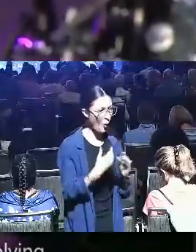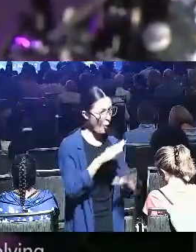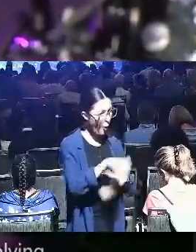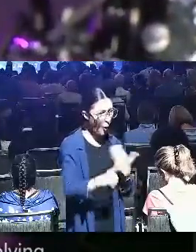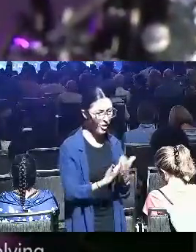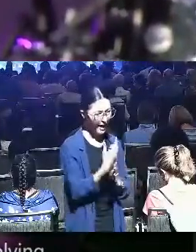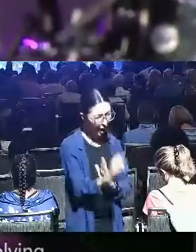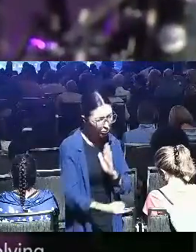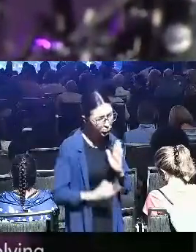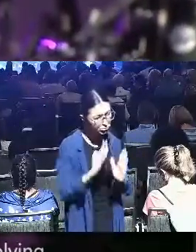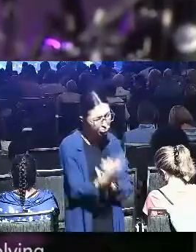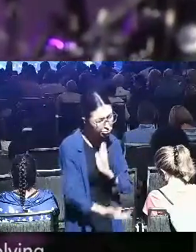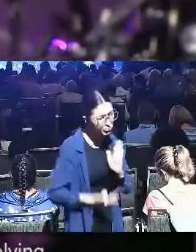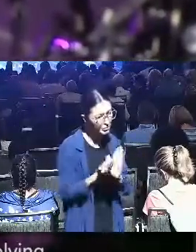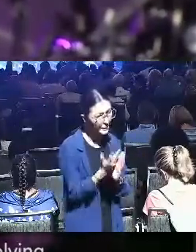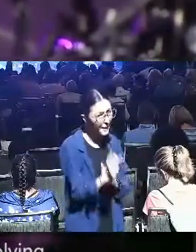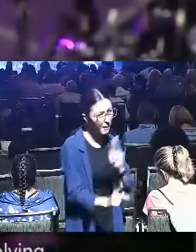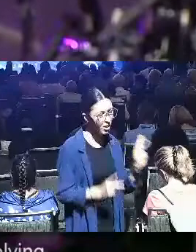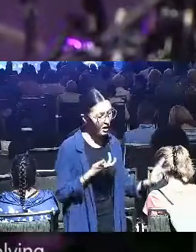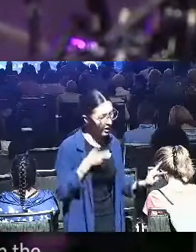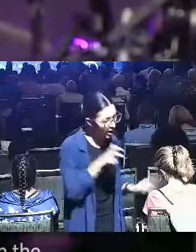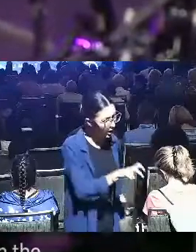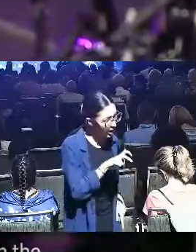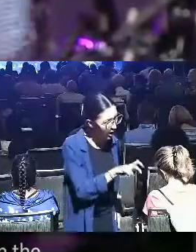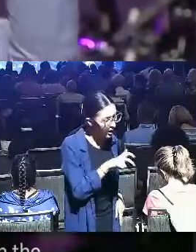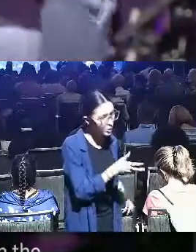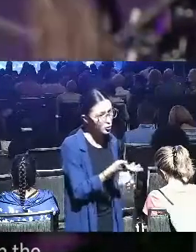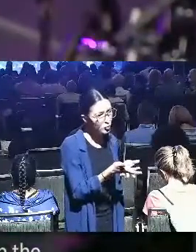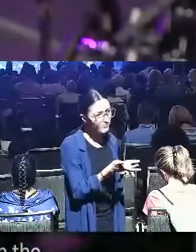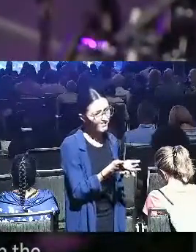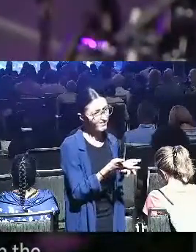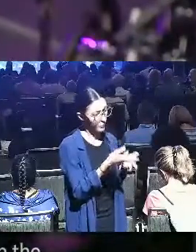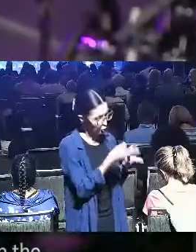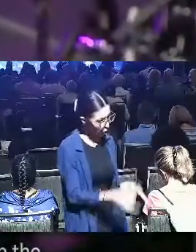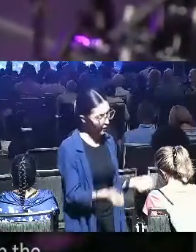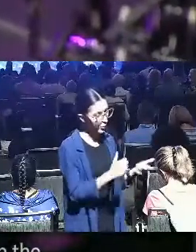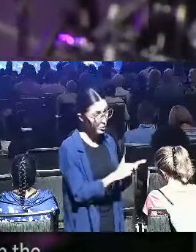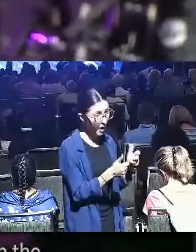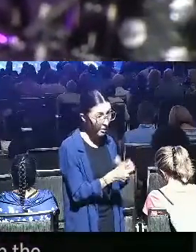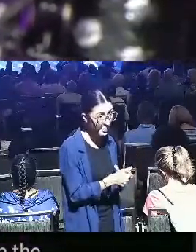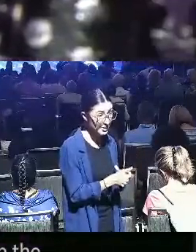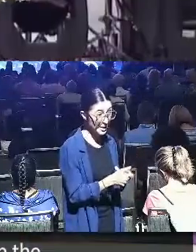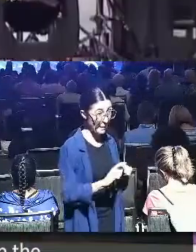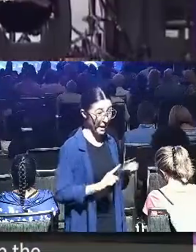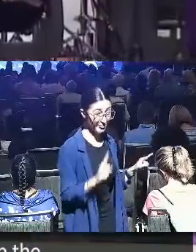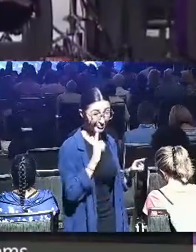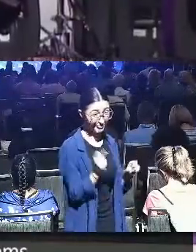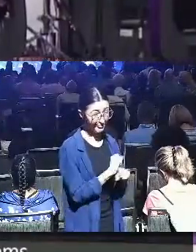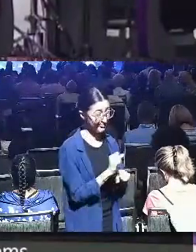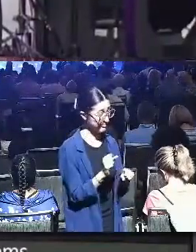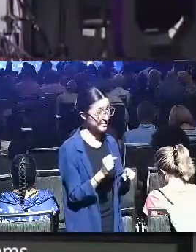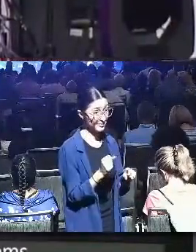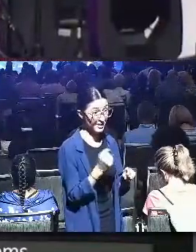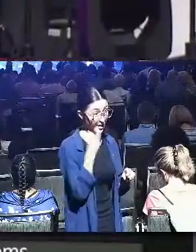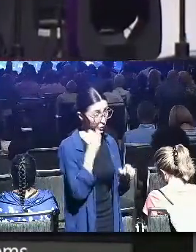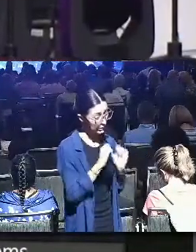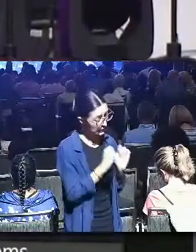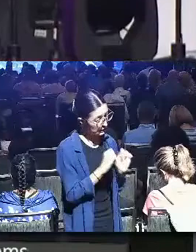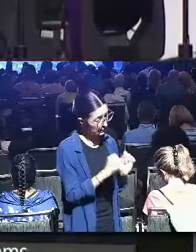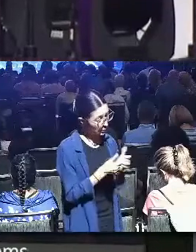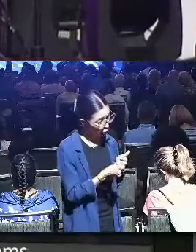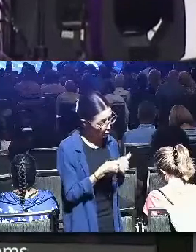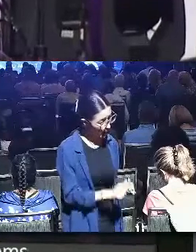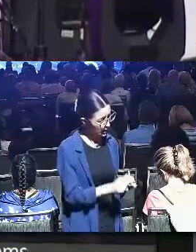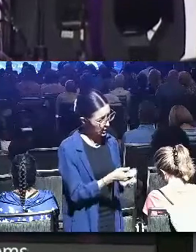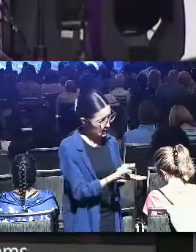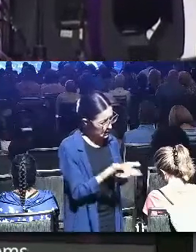the equation, the more complex and spiraling downward do those problems become, brothers and sisters. Why? Because you're trying to solve a